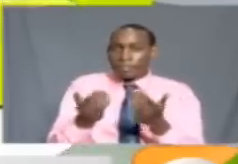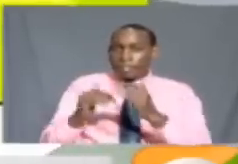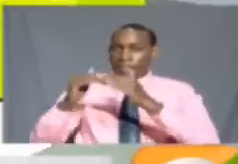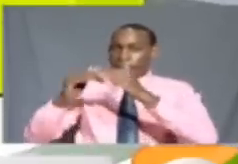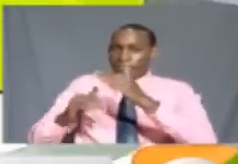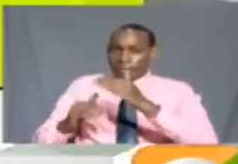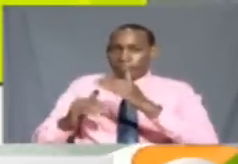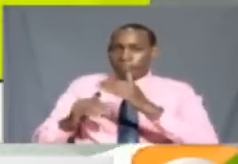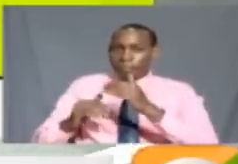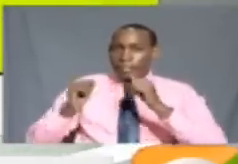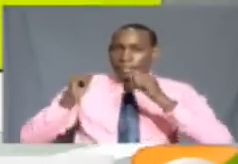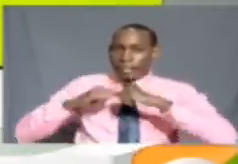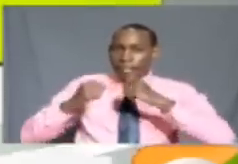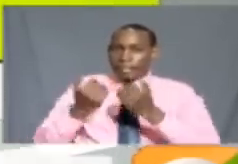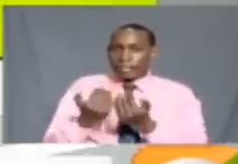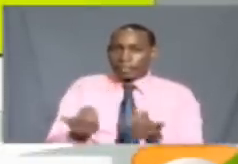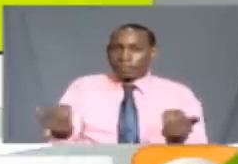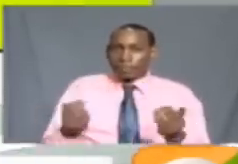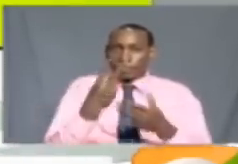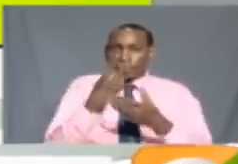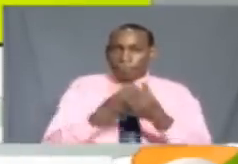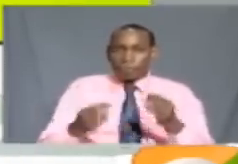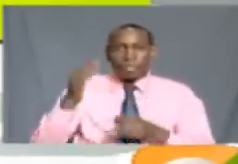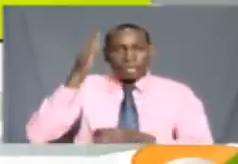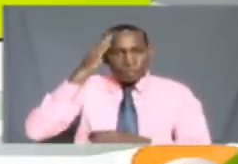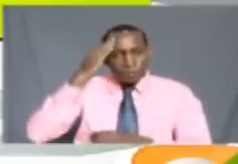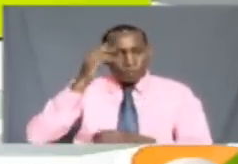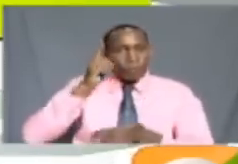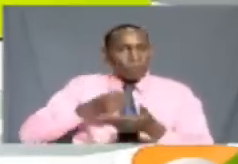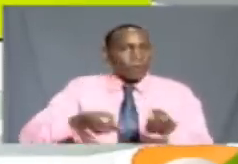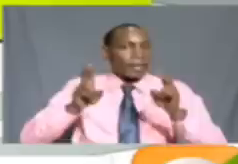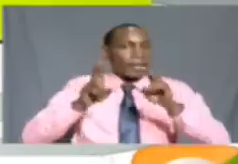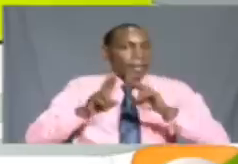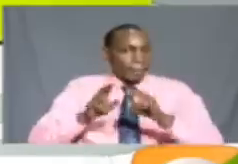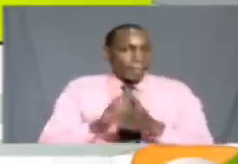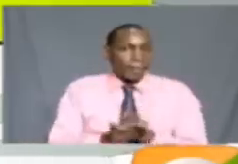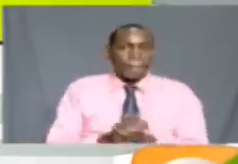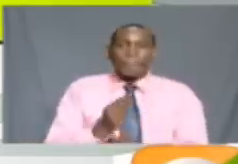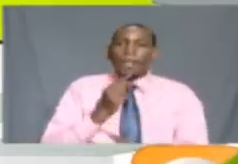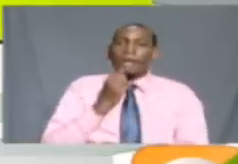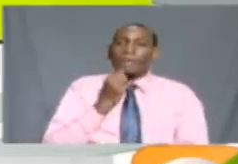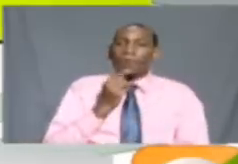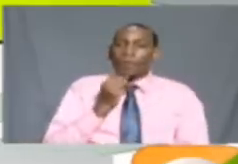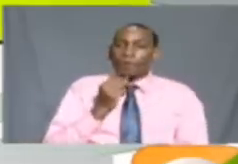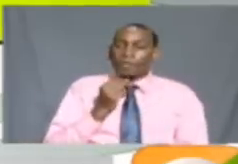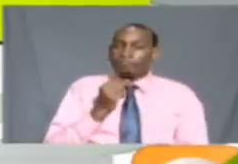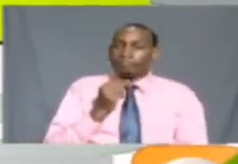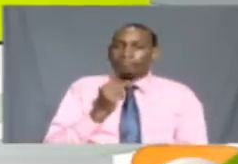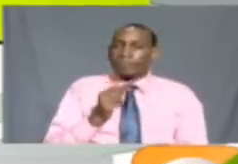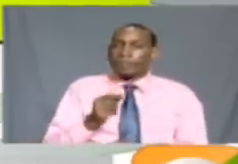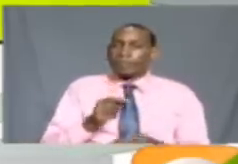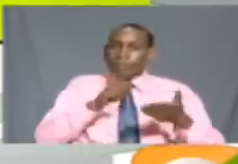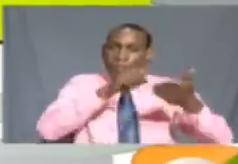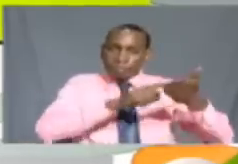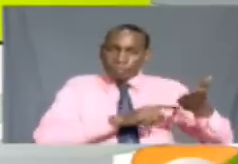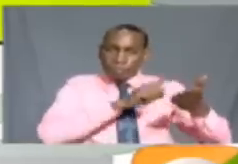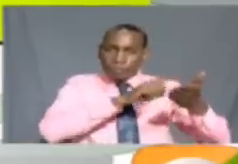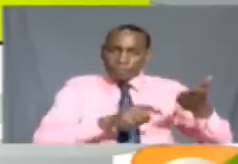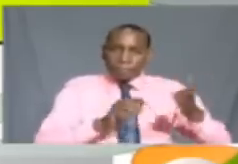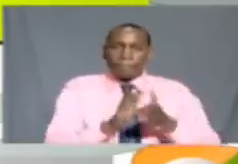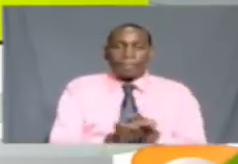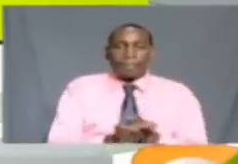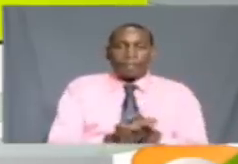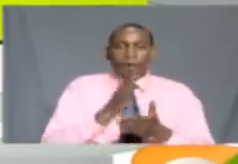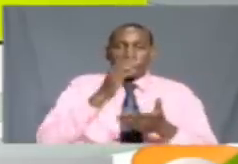no such thing, but they both knew basically what they were doing. Yeah. The boy takes the fall, unfortunately. Yes. What are